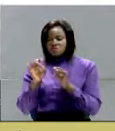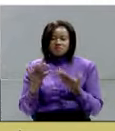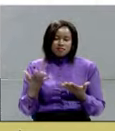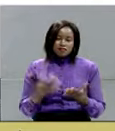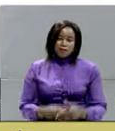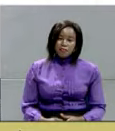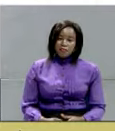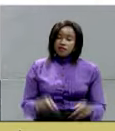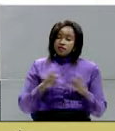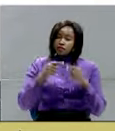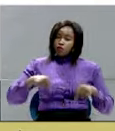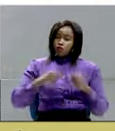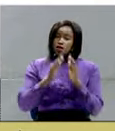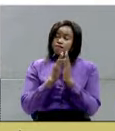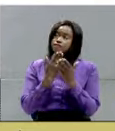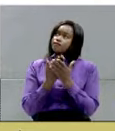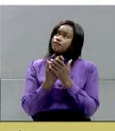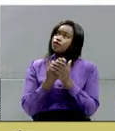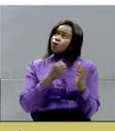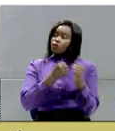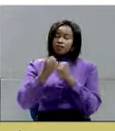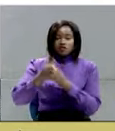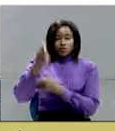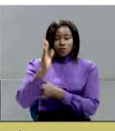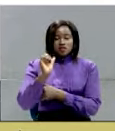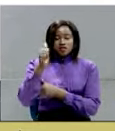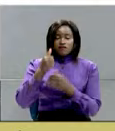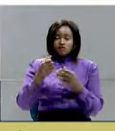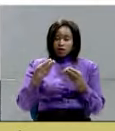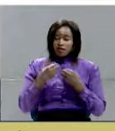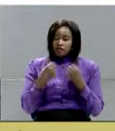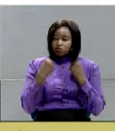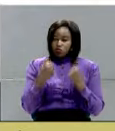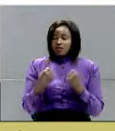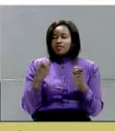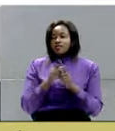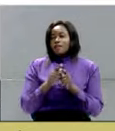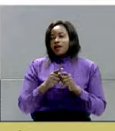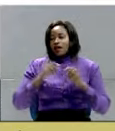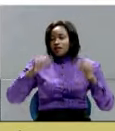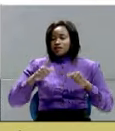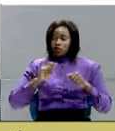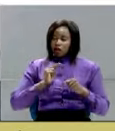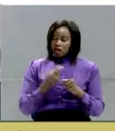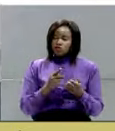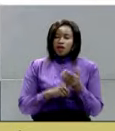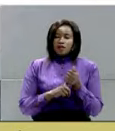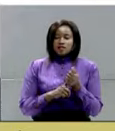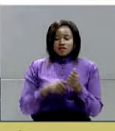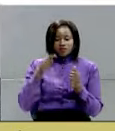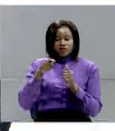We beseech the Almighty God to strengthen and enable us to achieve this noble